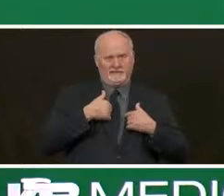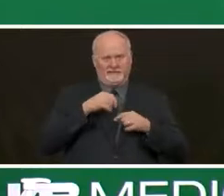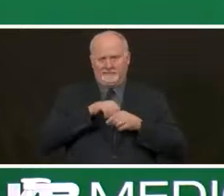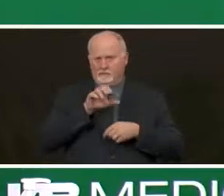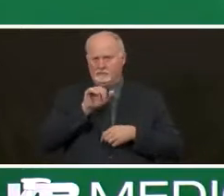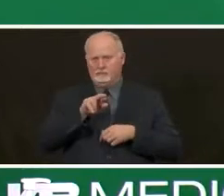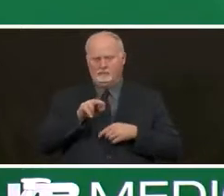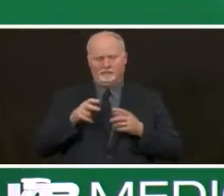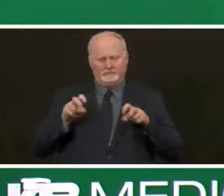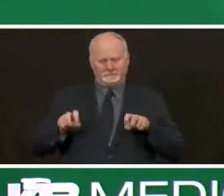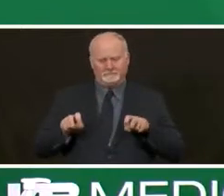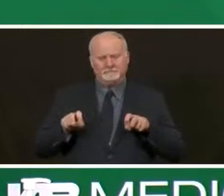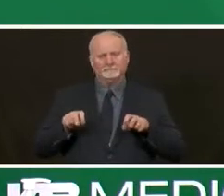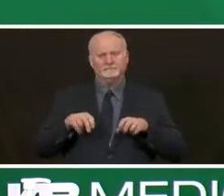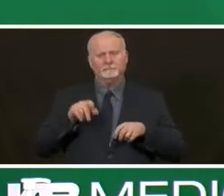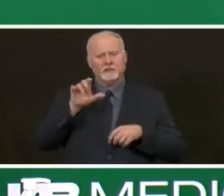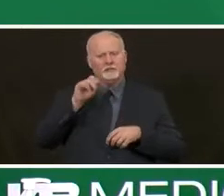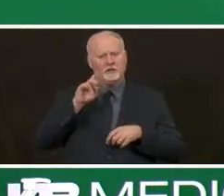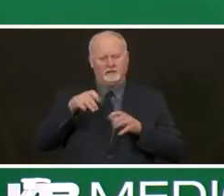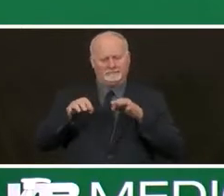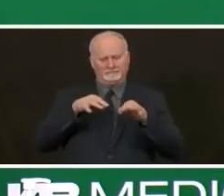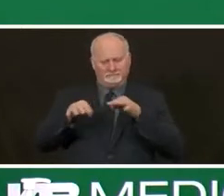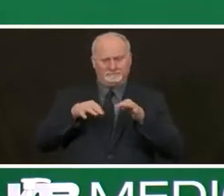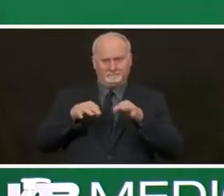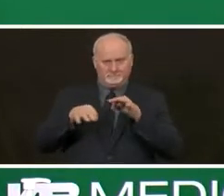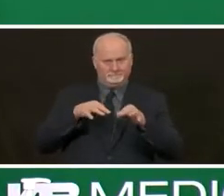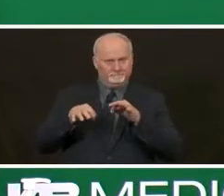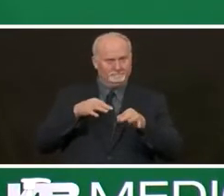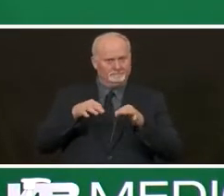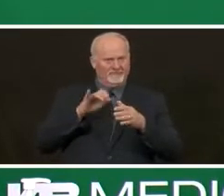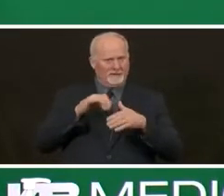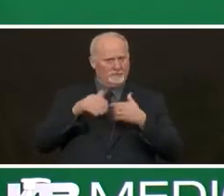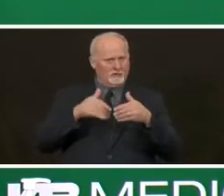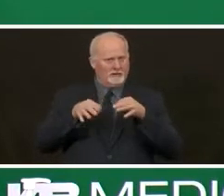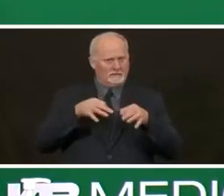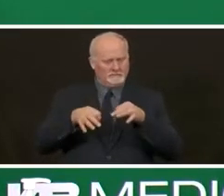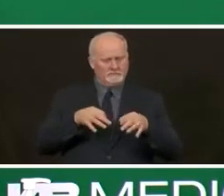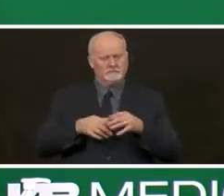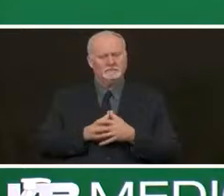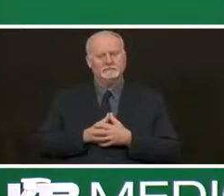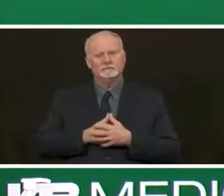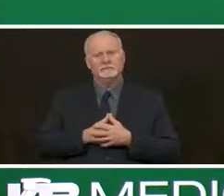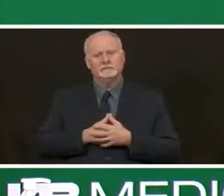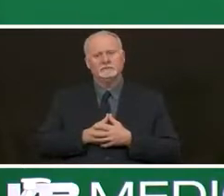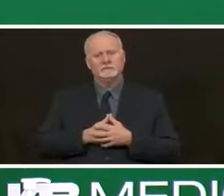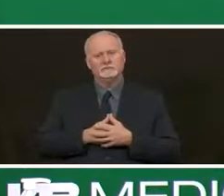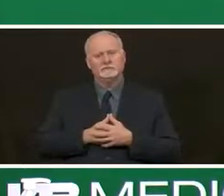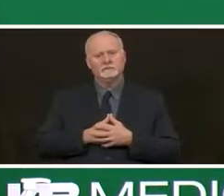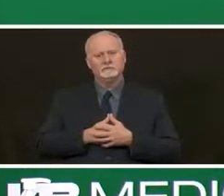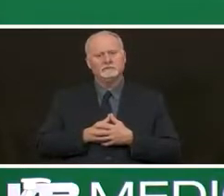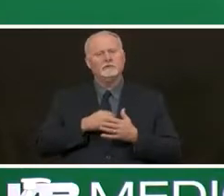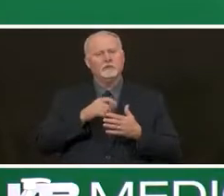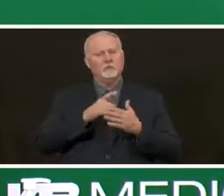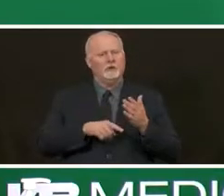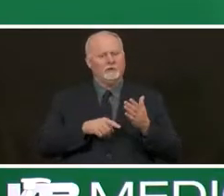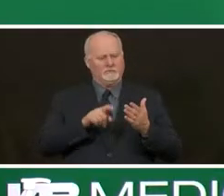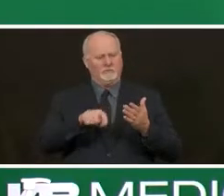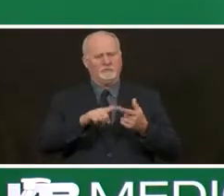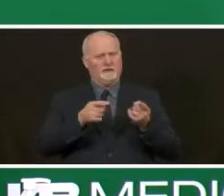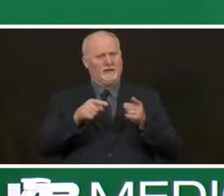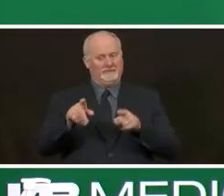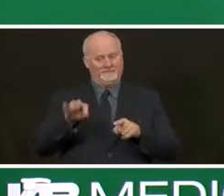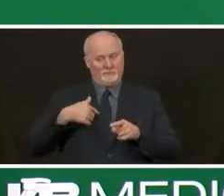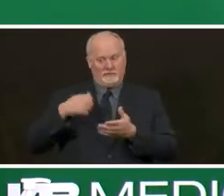and she put the whole thing out there and what was going to happen if